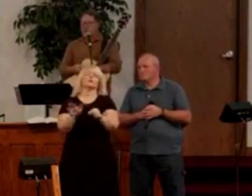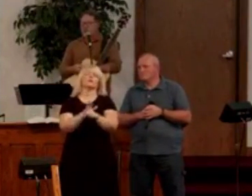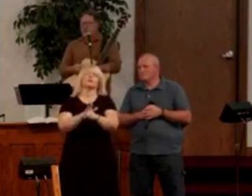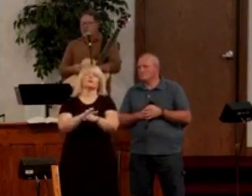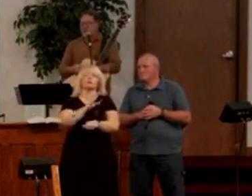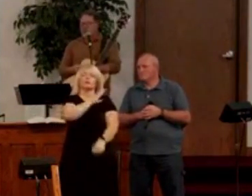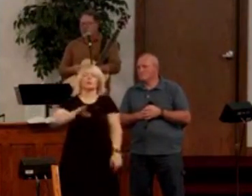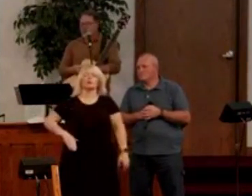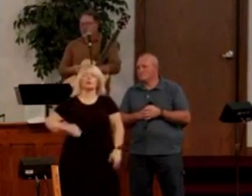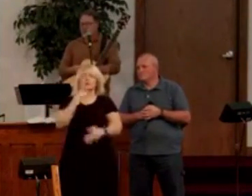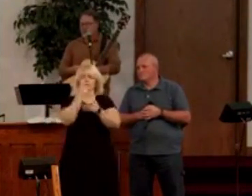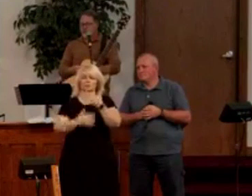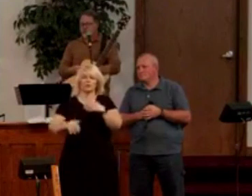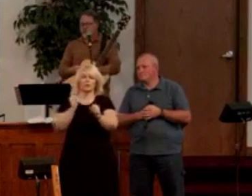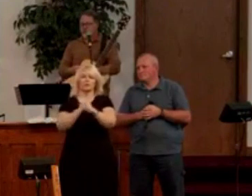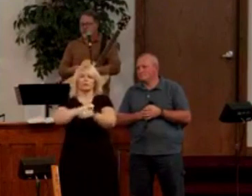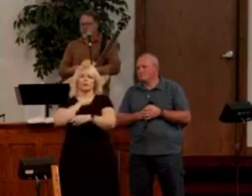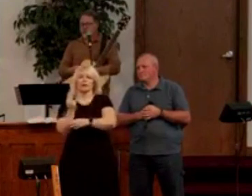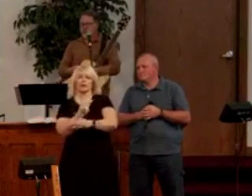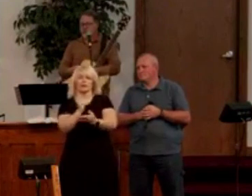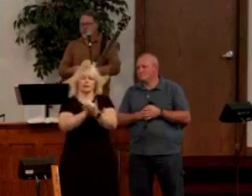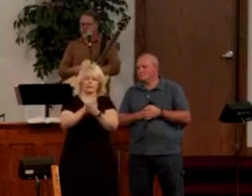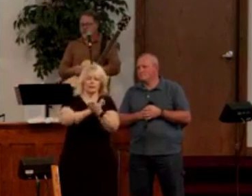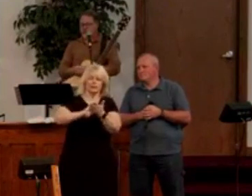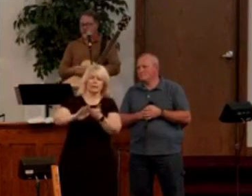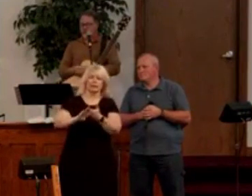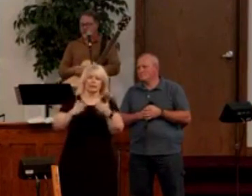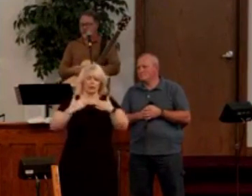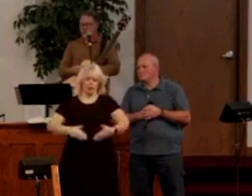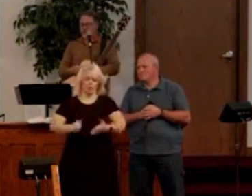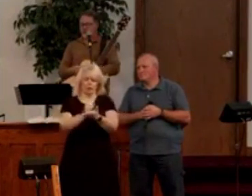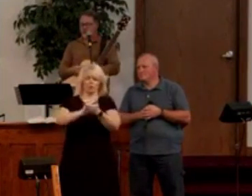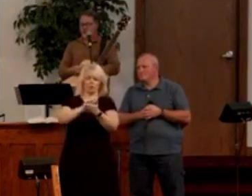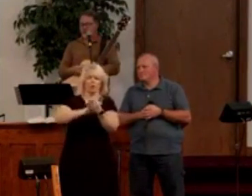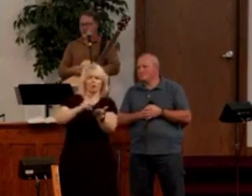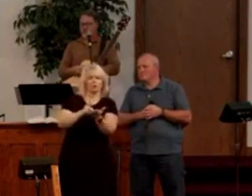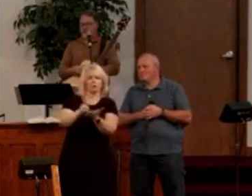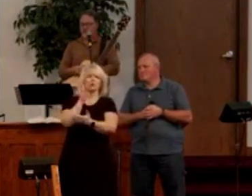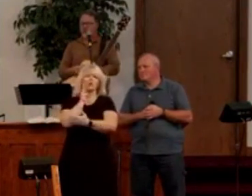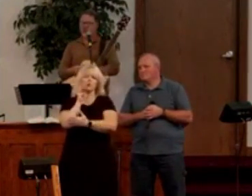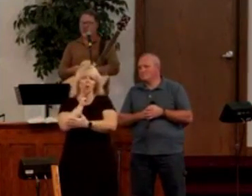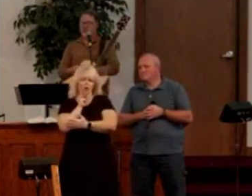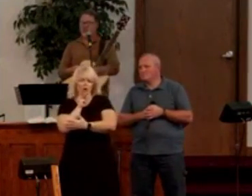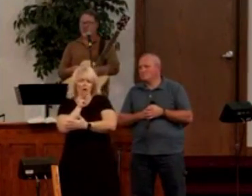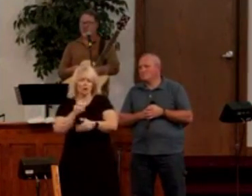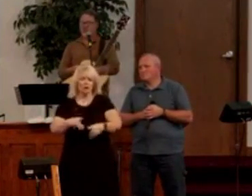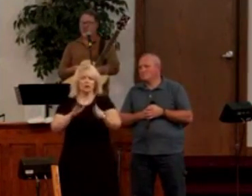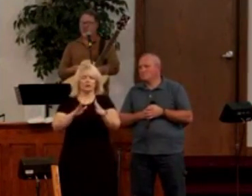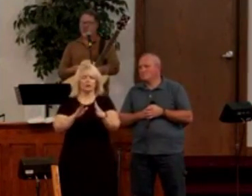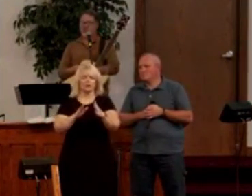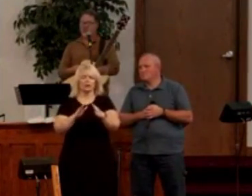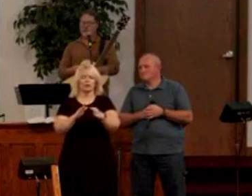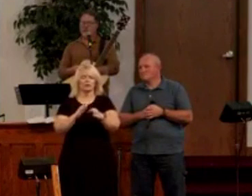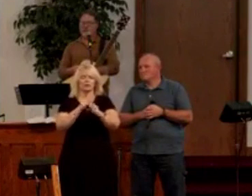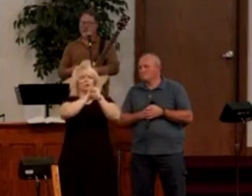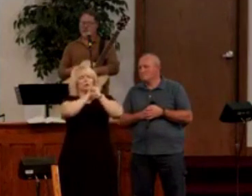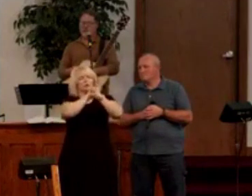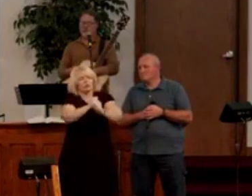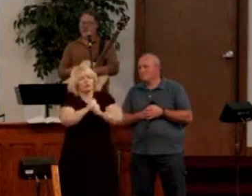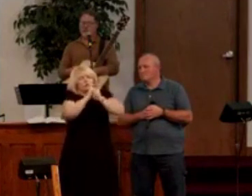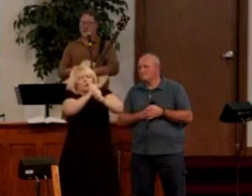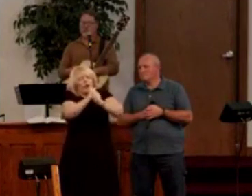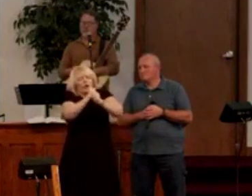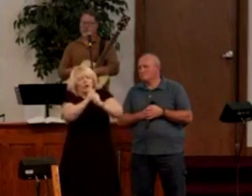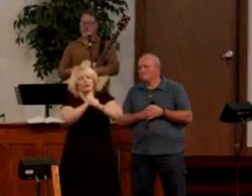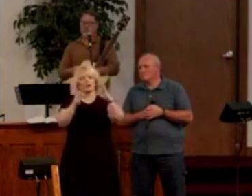to make us clean, and our bodies have been washed with pure water. Let us hold tightly without wavering to the